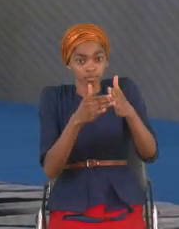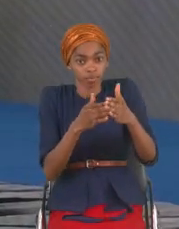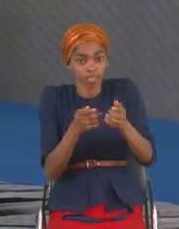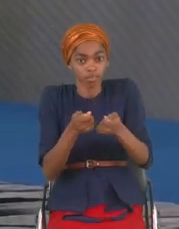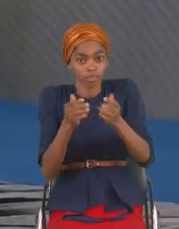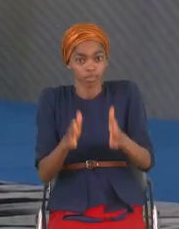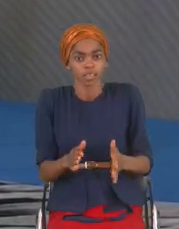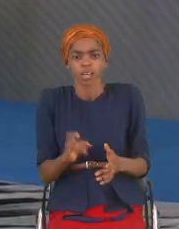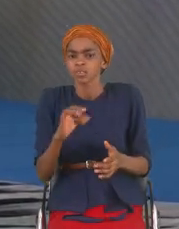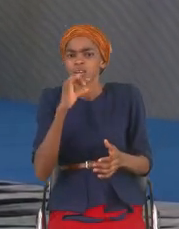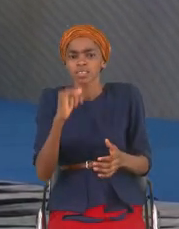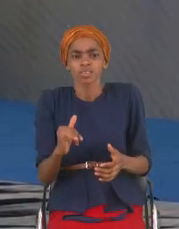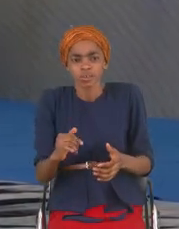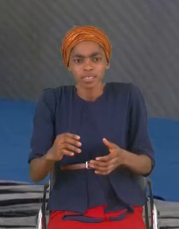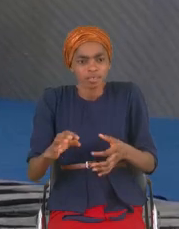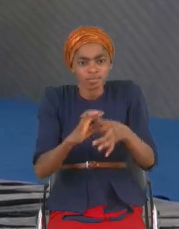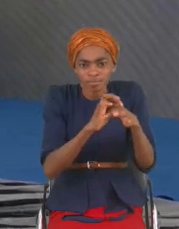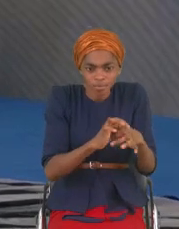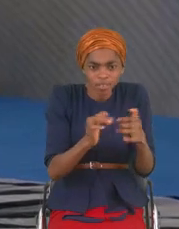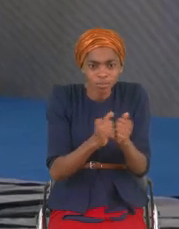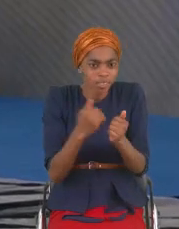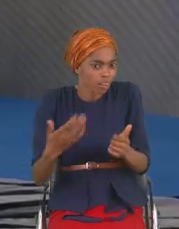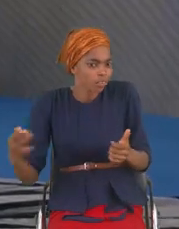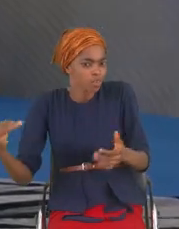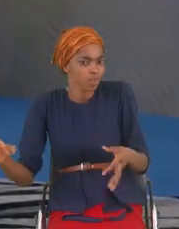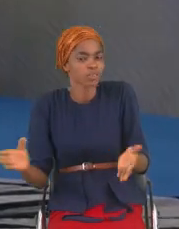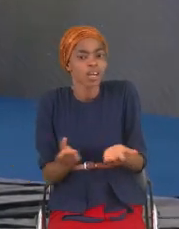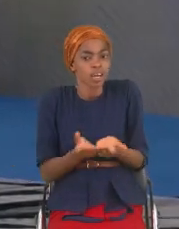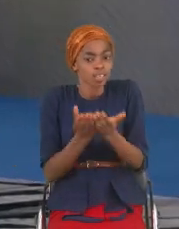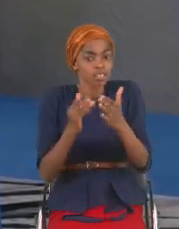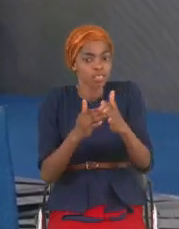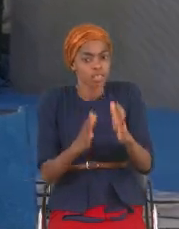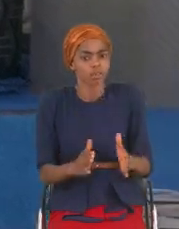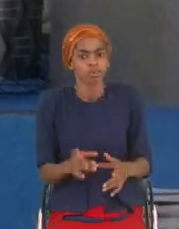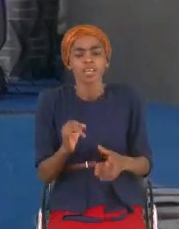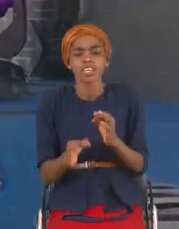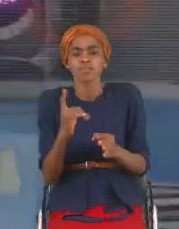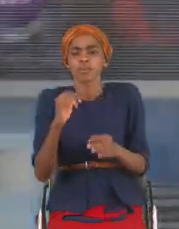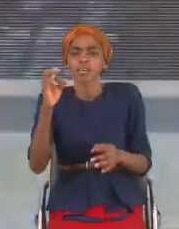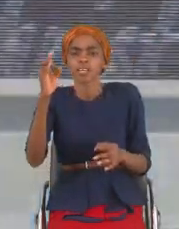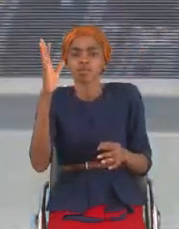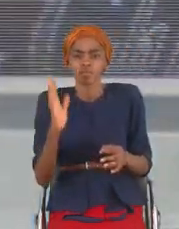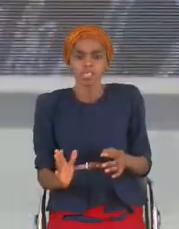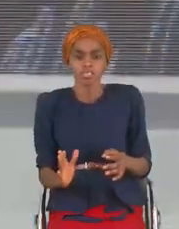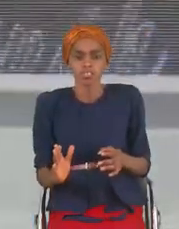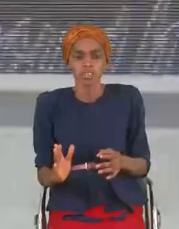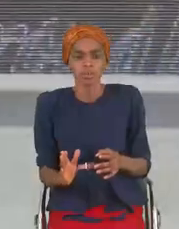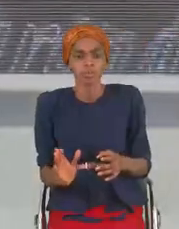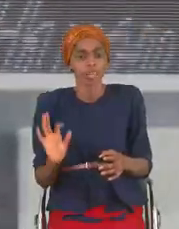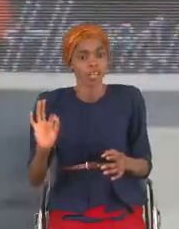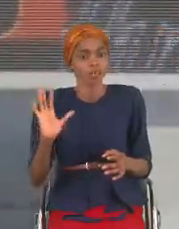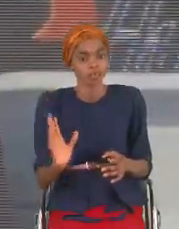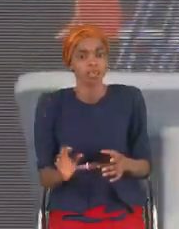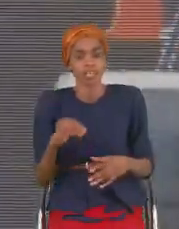the affairs of the sailor. If you are a minister in a particular